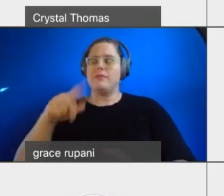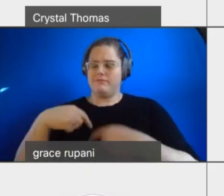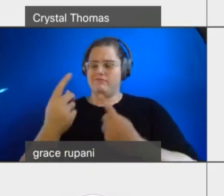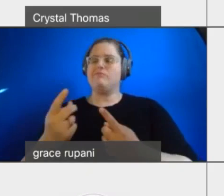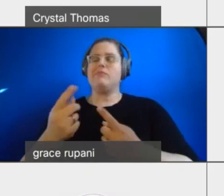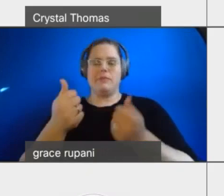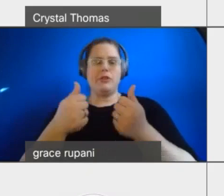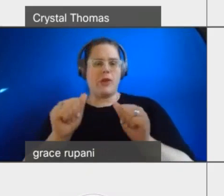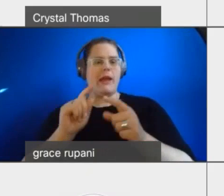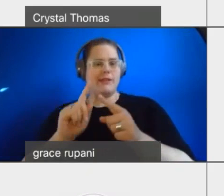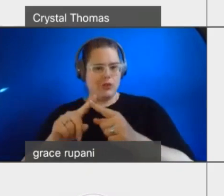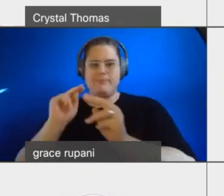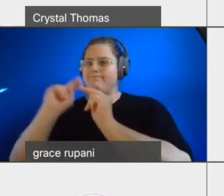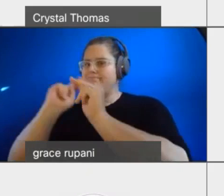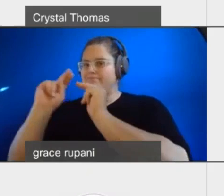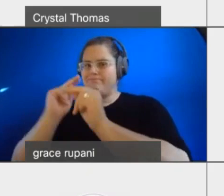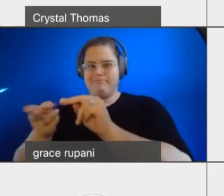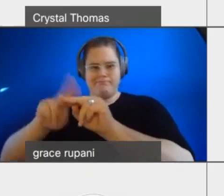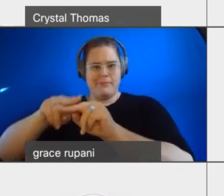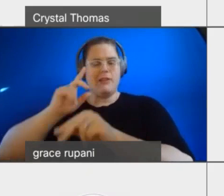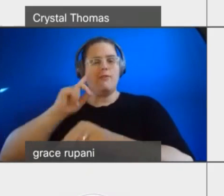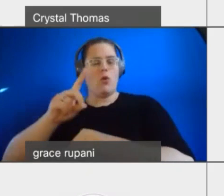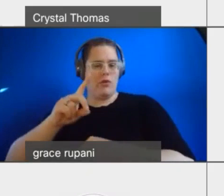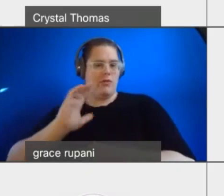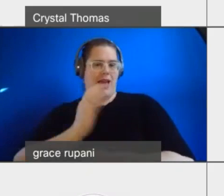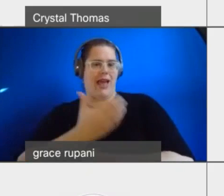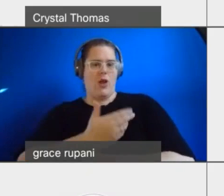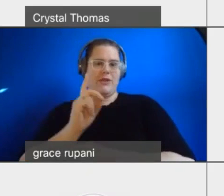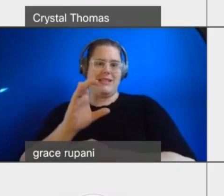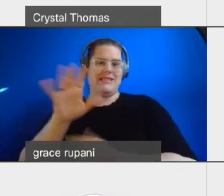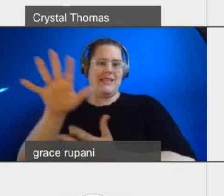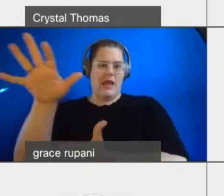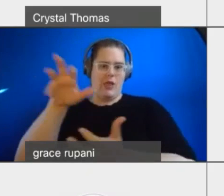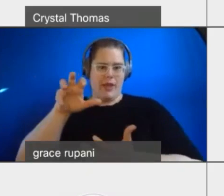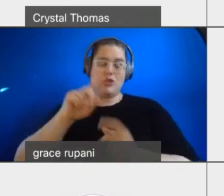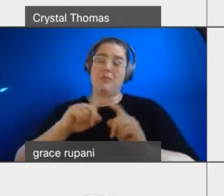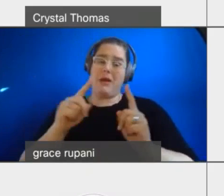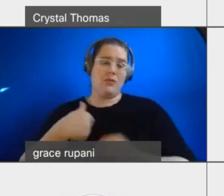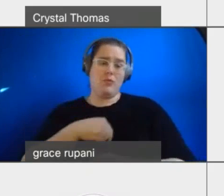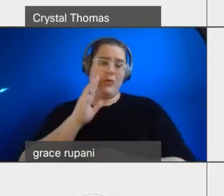allocation increased. But at this time, we will get the amount that we get.